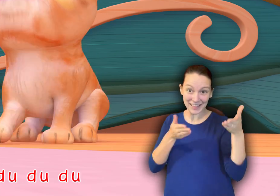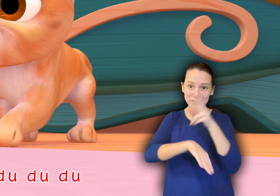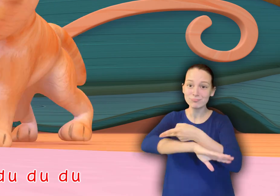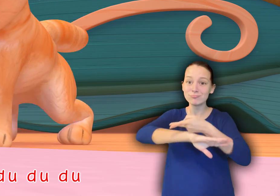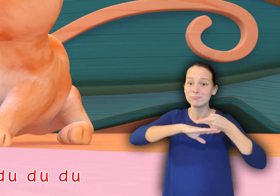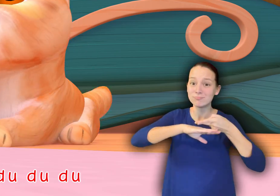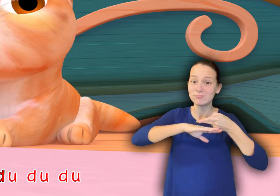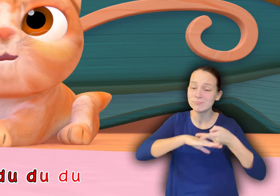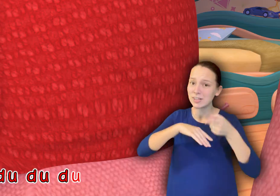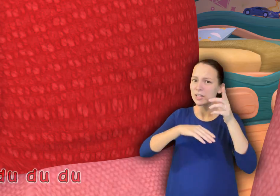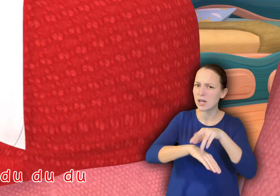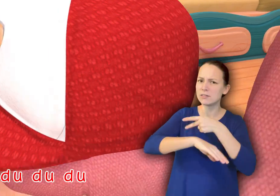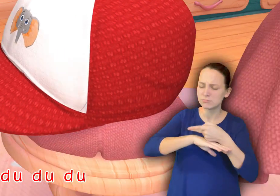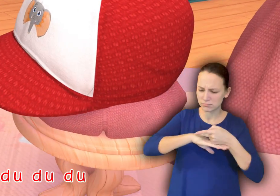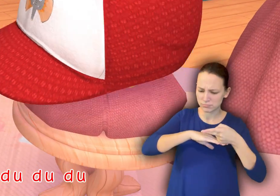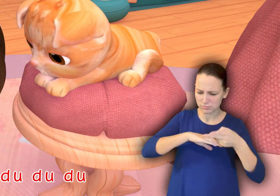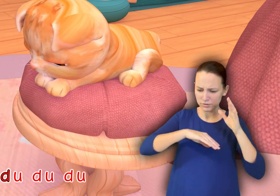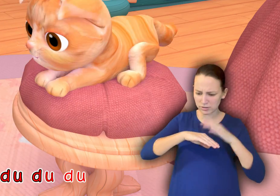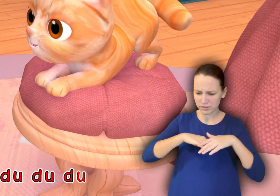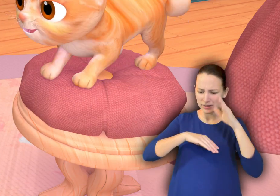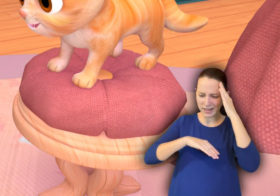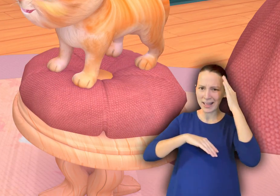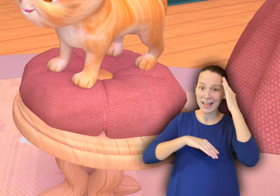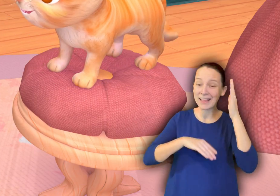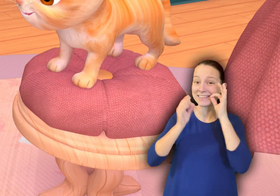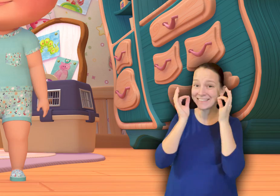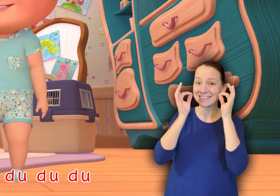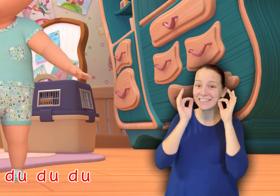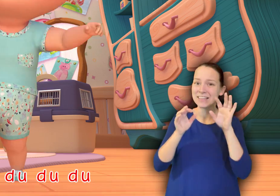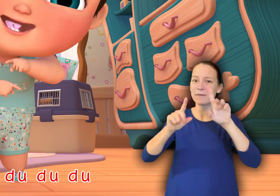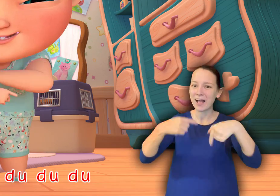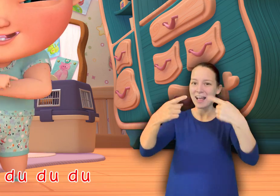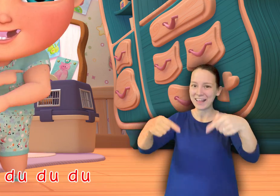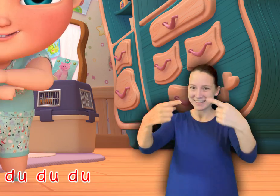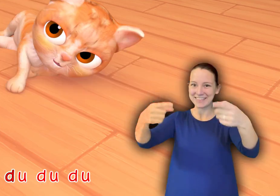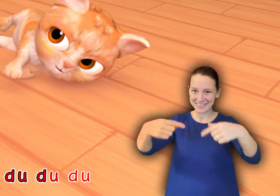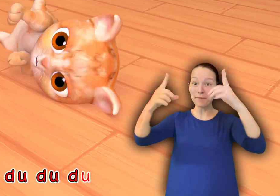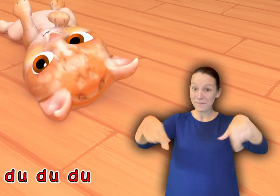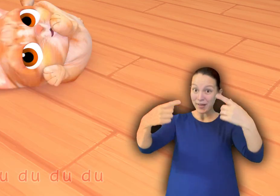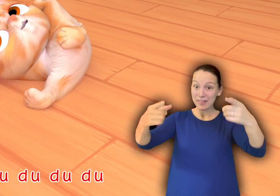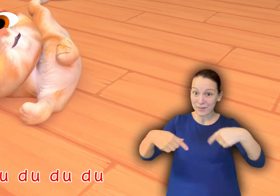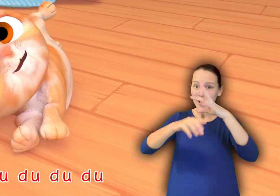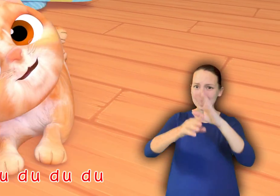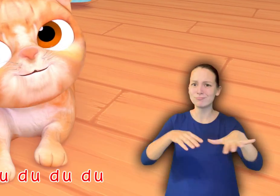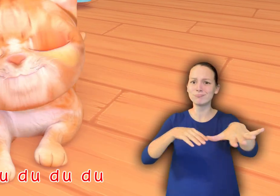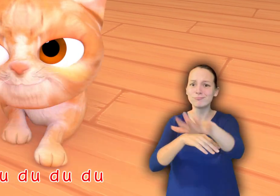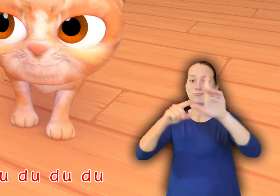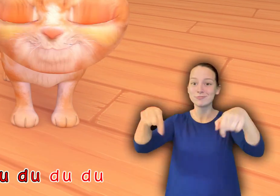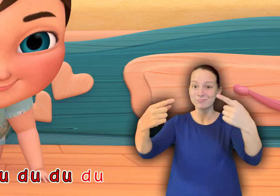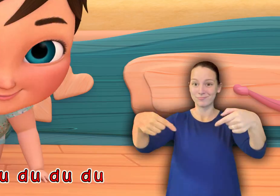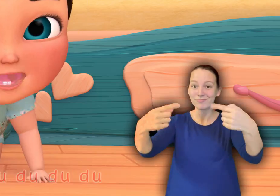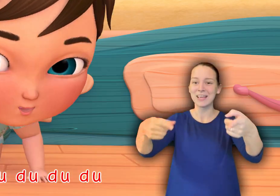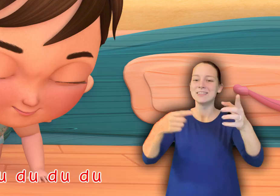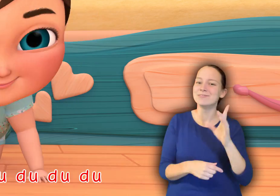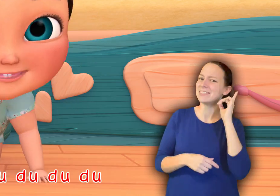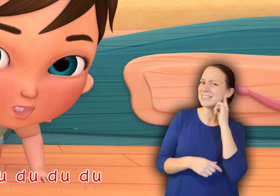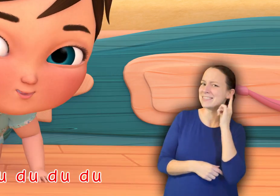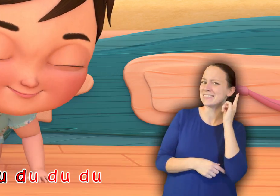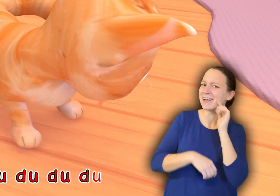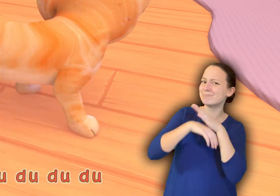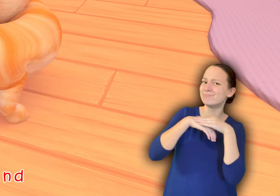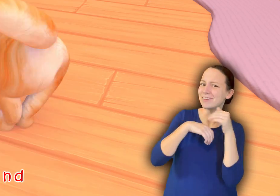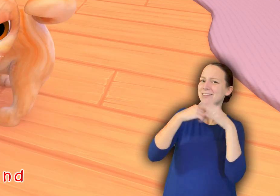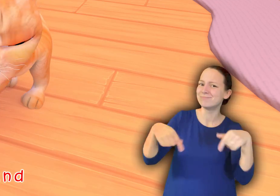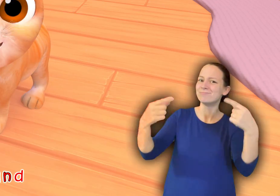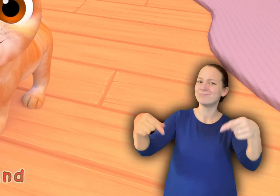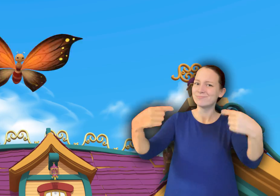back lying FL on the hat kitty cat roll around on the ground